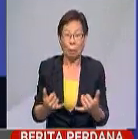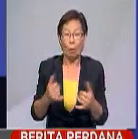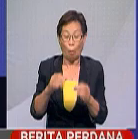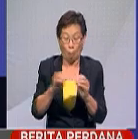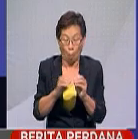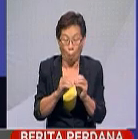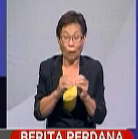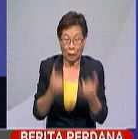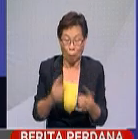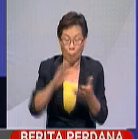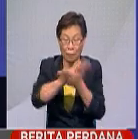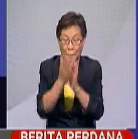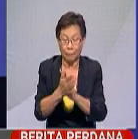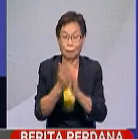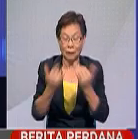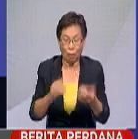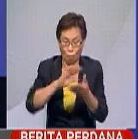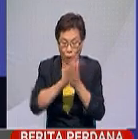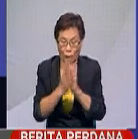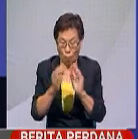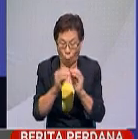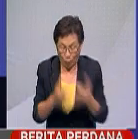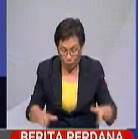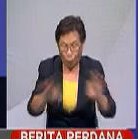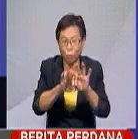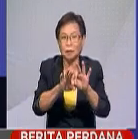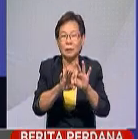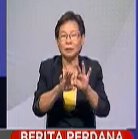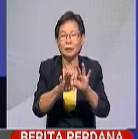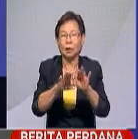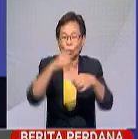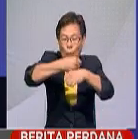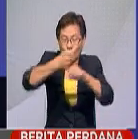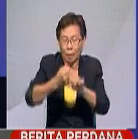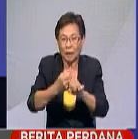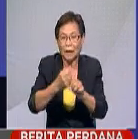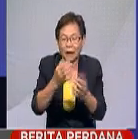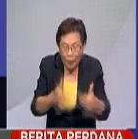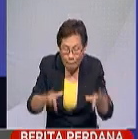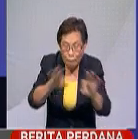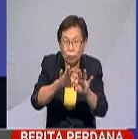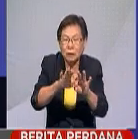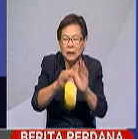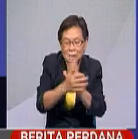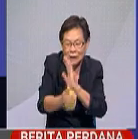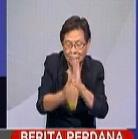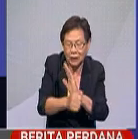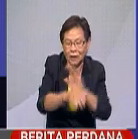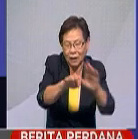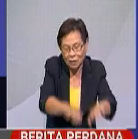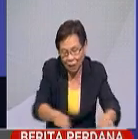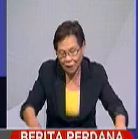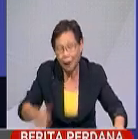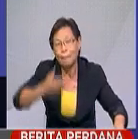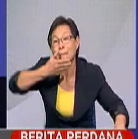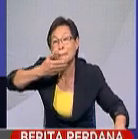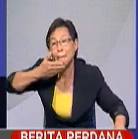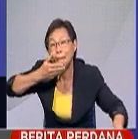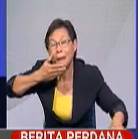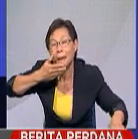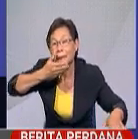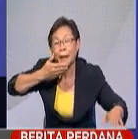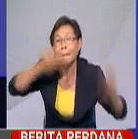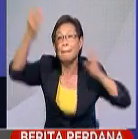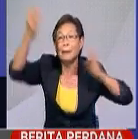crucial than ever before to develop essential skills among young Malaysians,